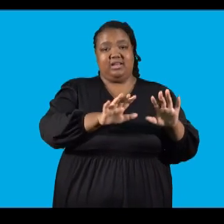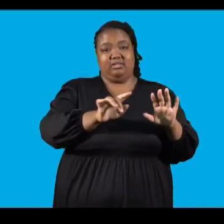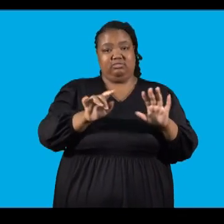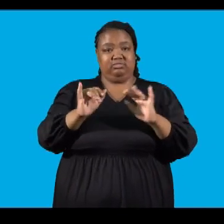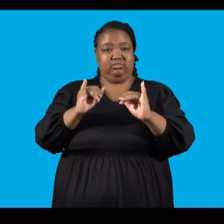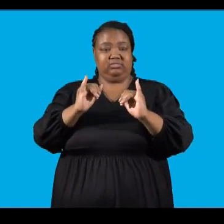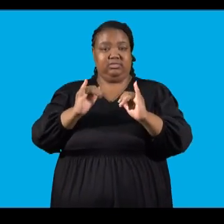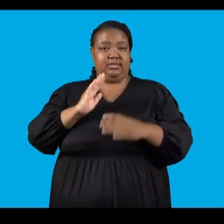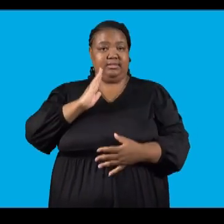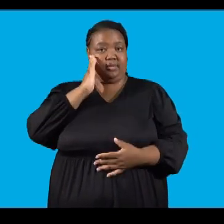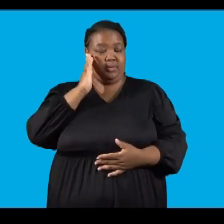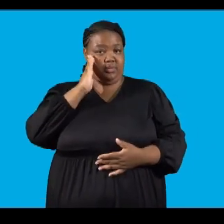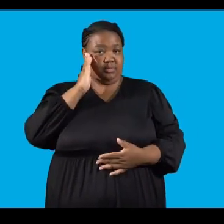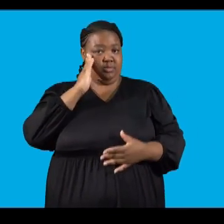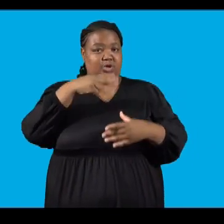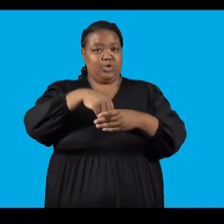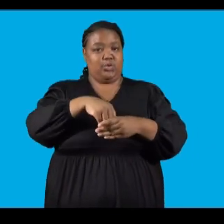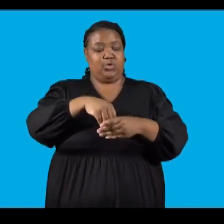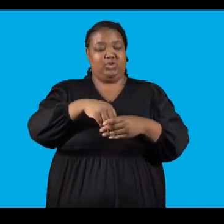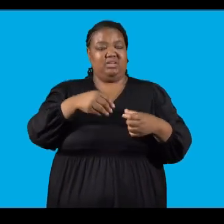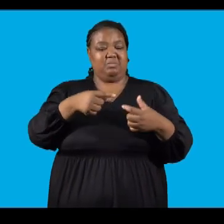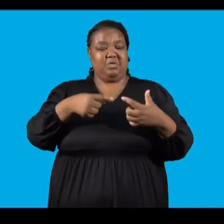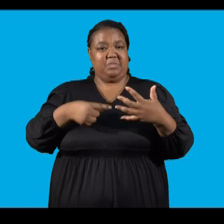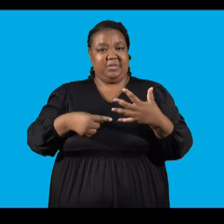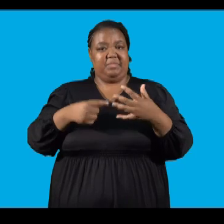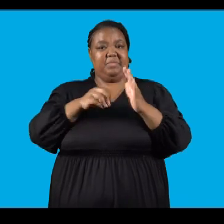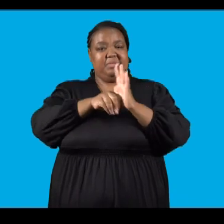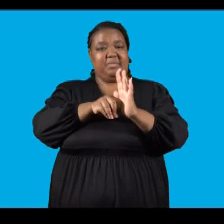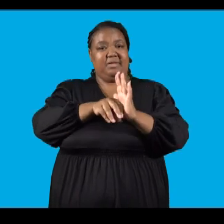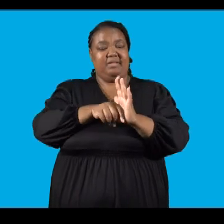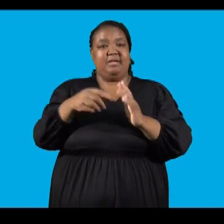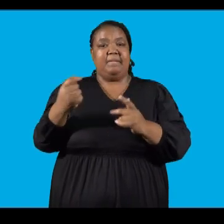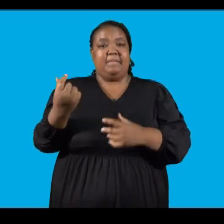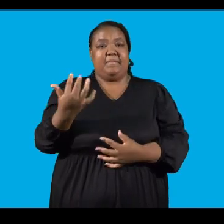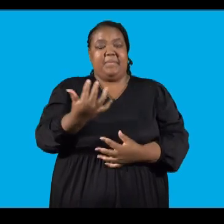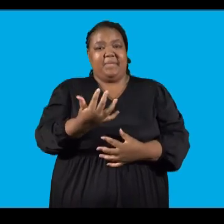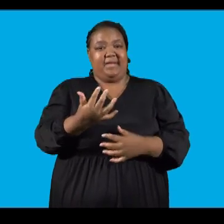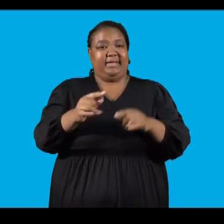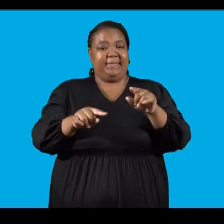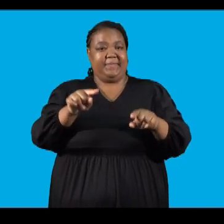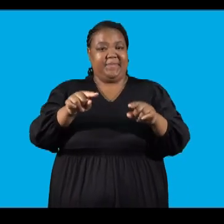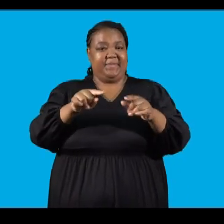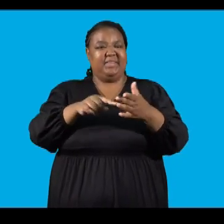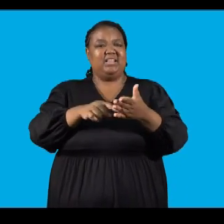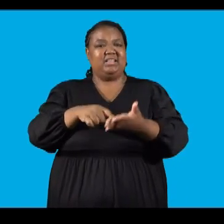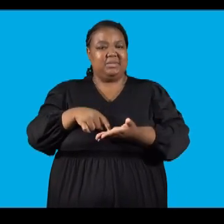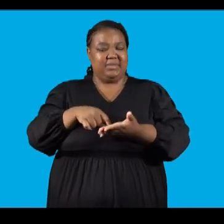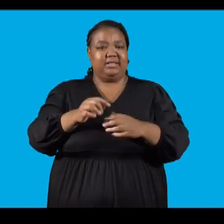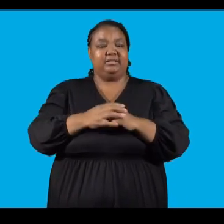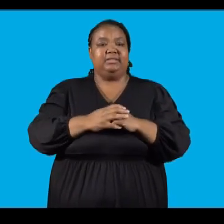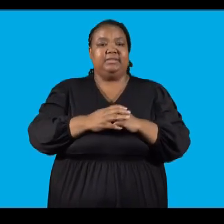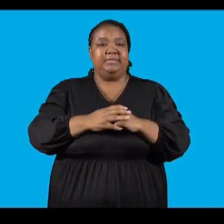11, know and apply the content of dynamics of markets and the price elasticity of